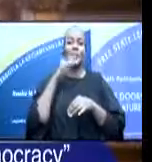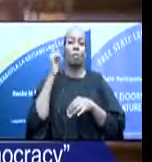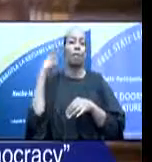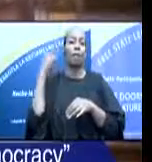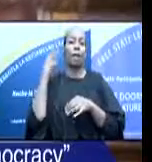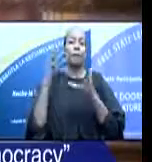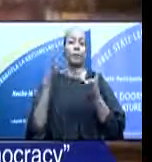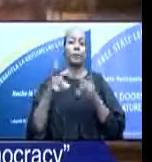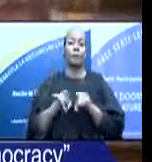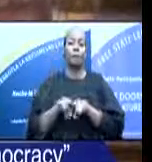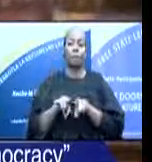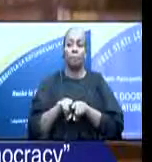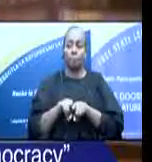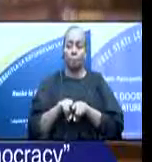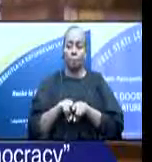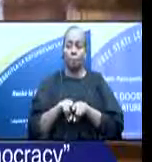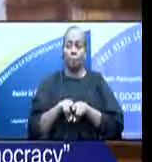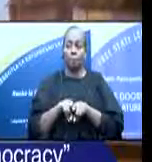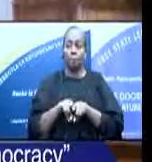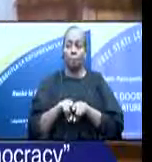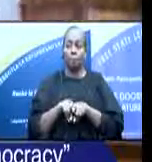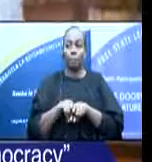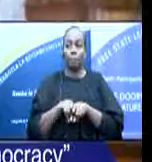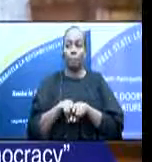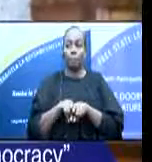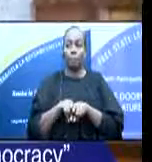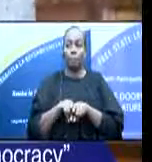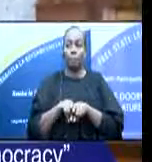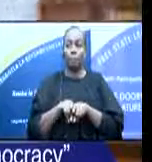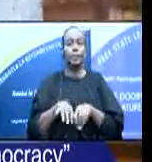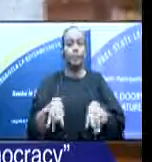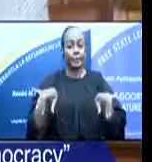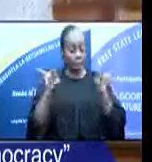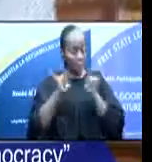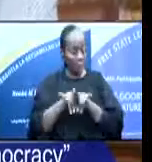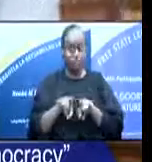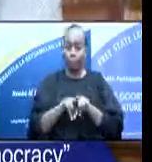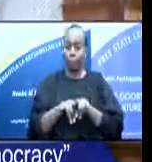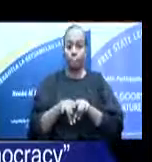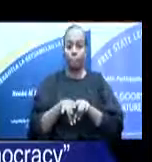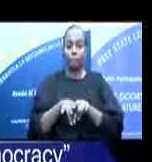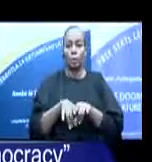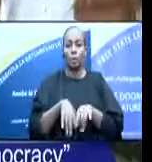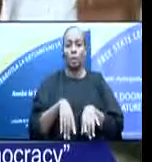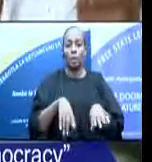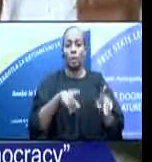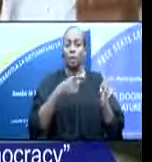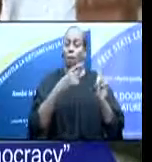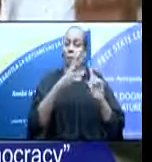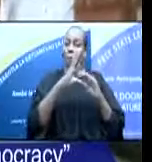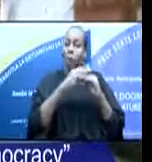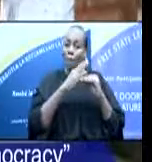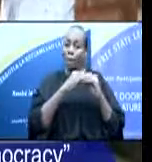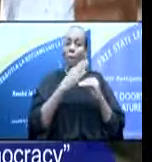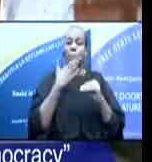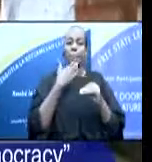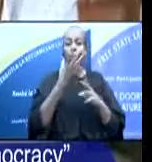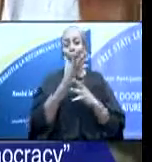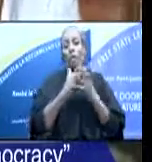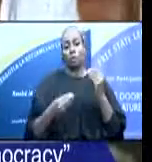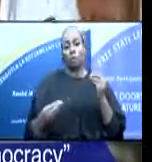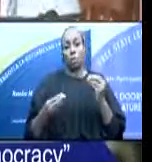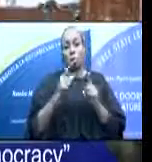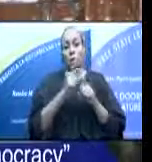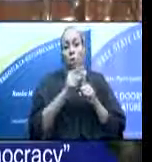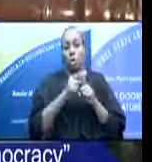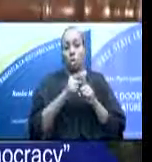Mailente. Honorable members, order. Honorable Nanyana, withdraw what you